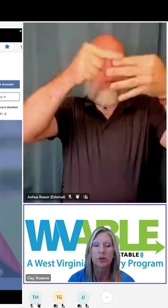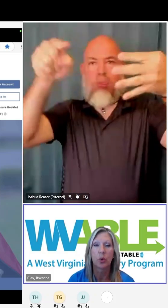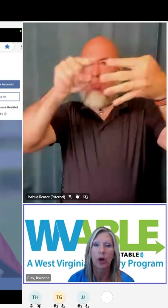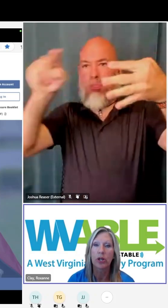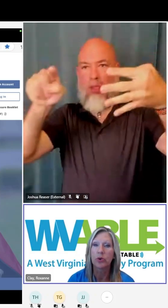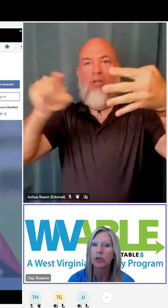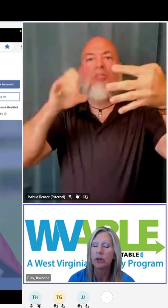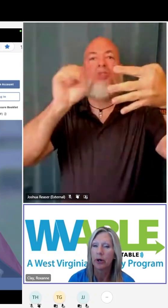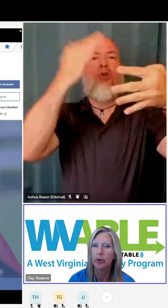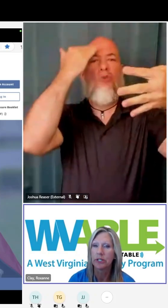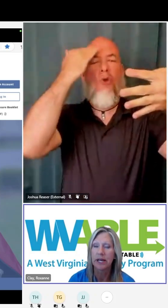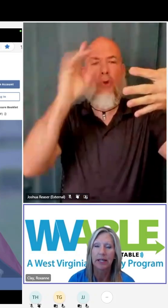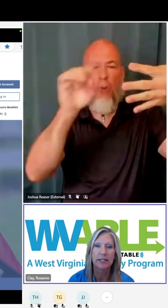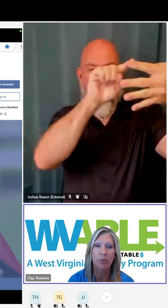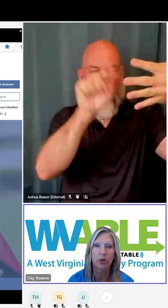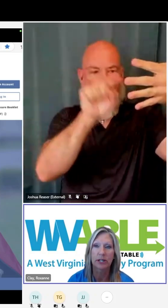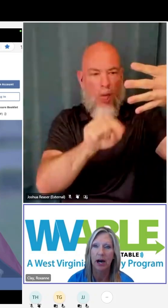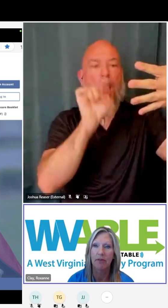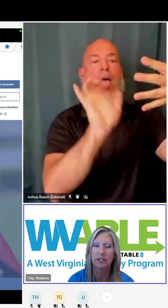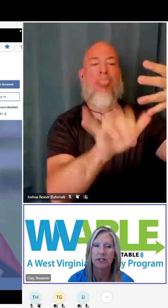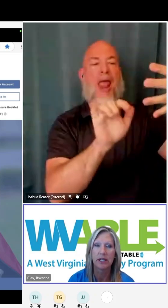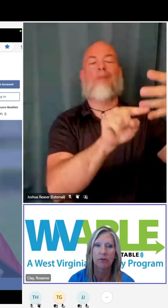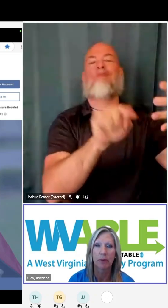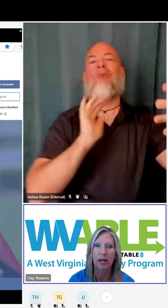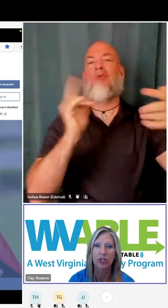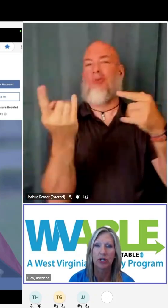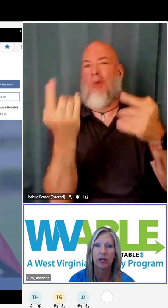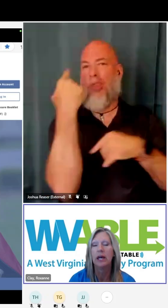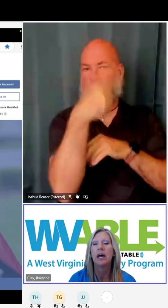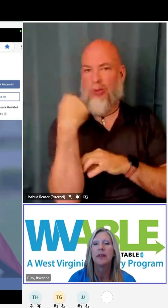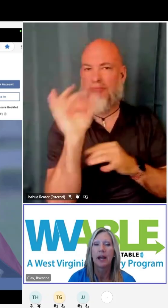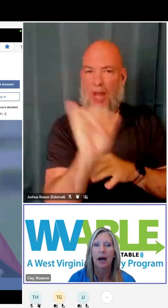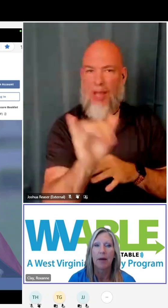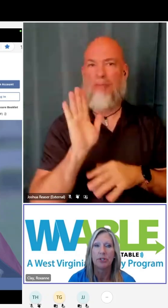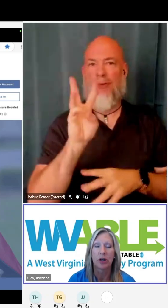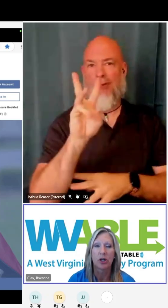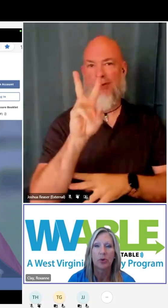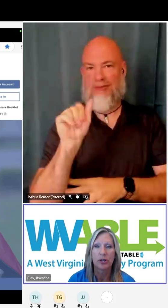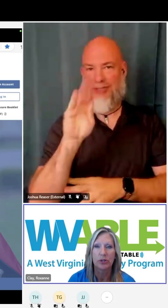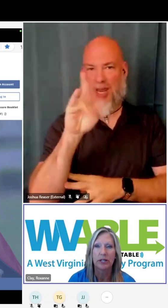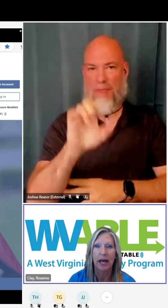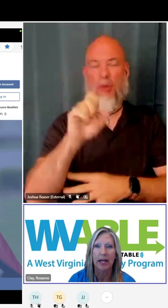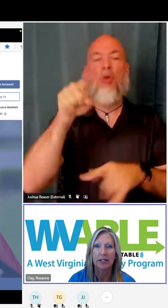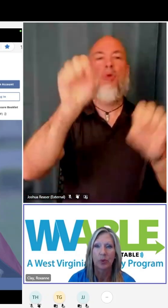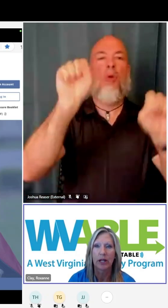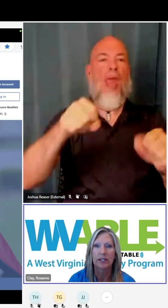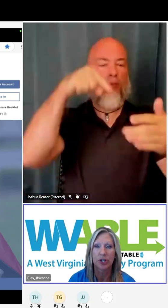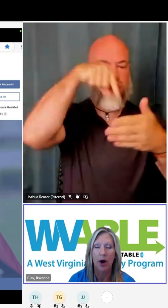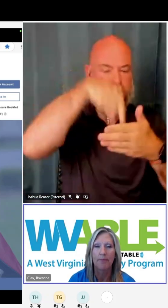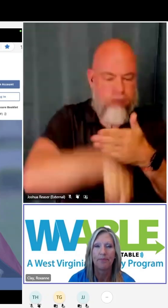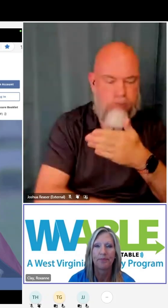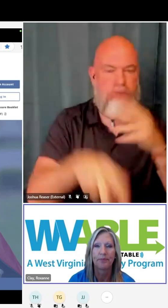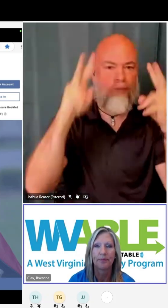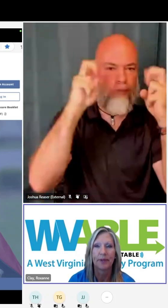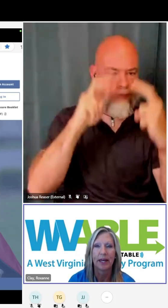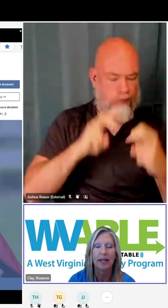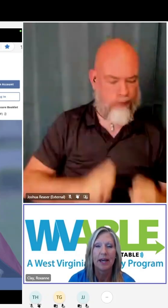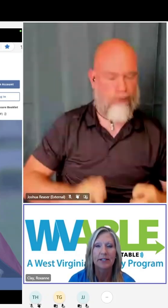is also where you can go to take a deeper dive into the information that I'm sharing with you today, as well as